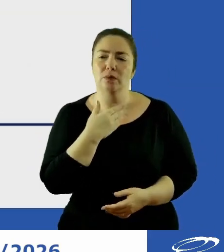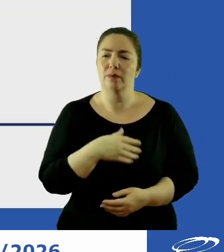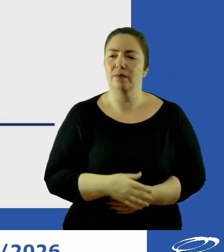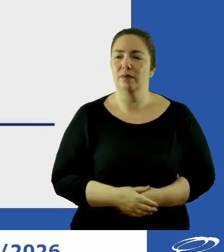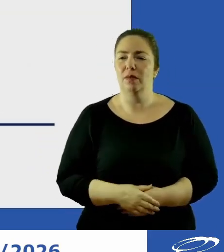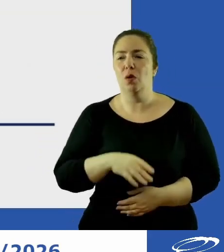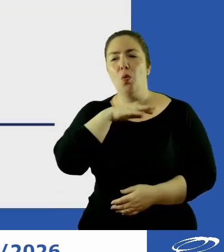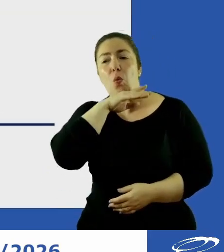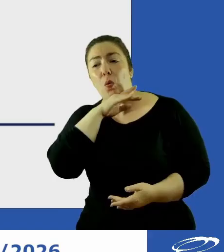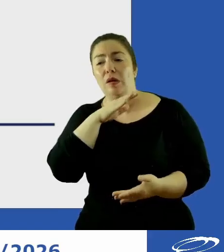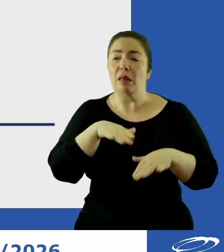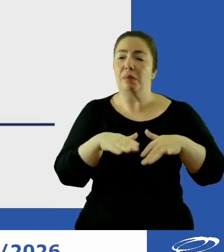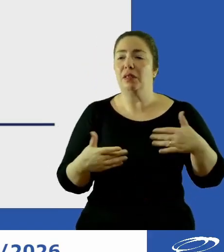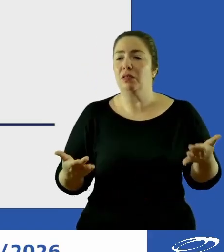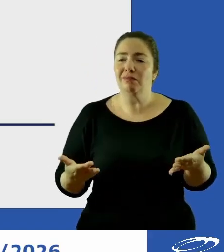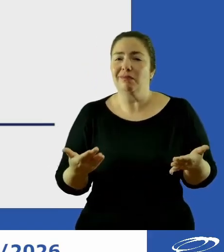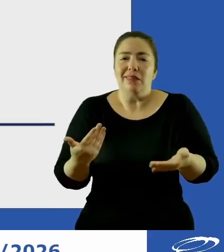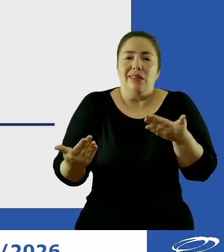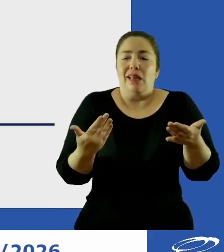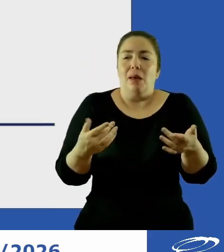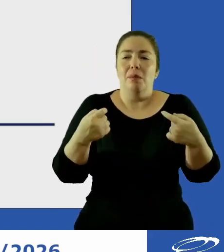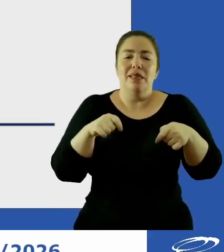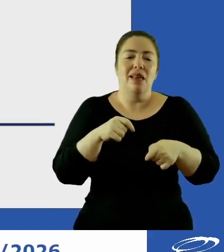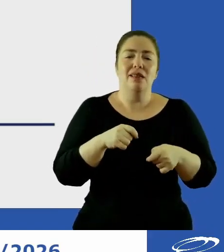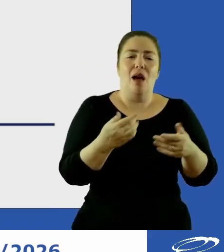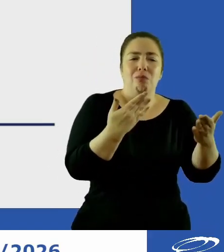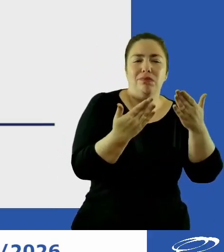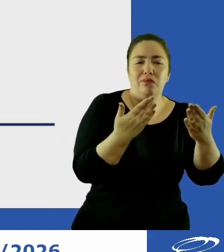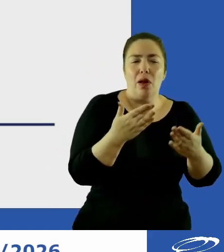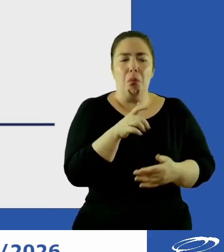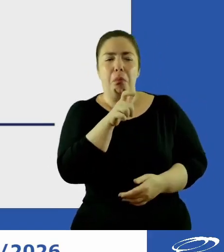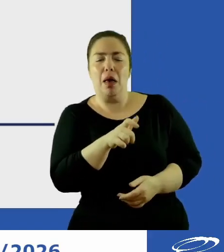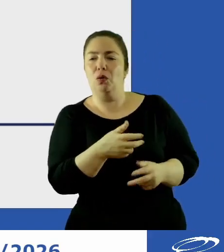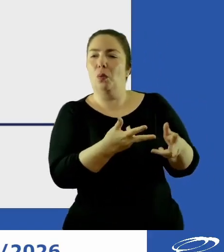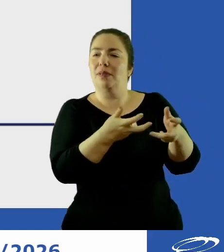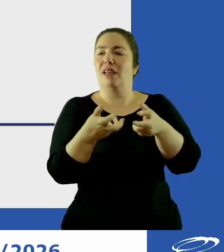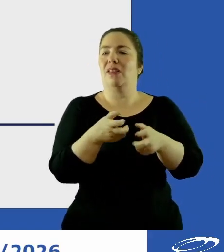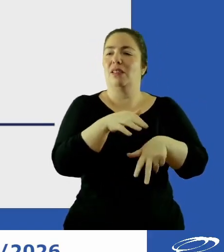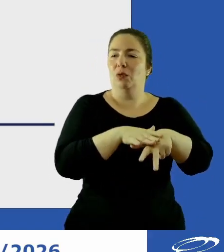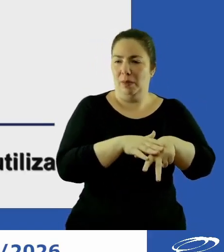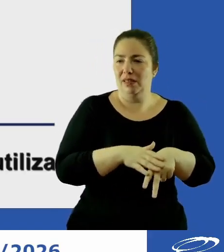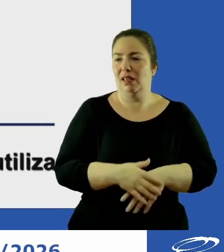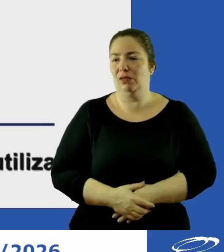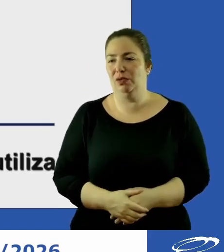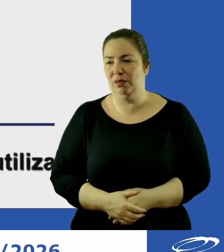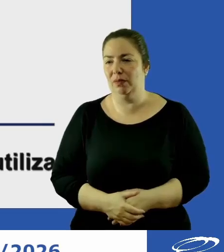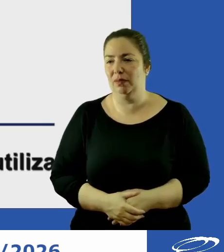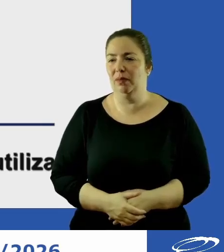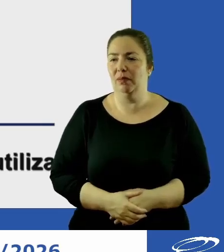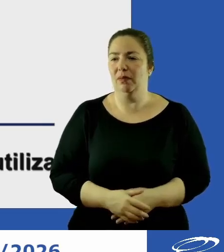review the experience in Spain, this was published a couple of years ago, and the authors analyze